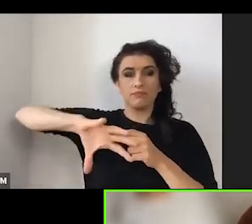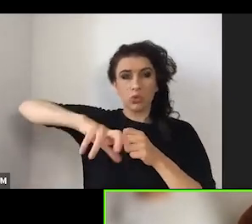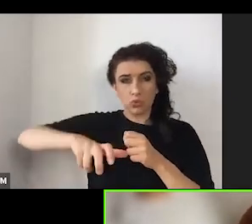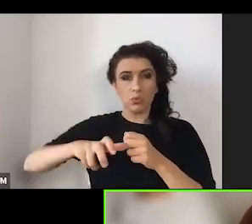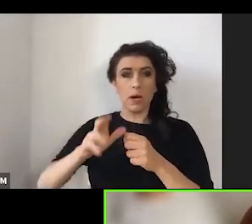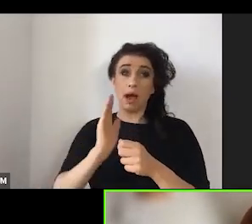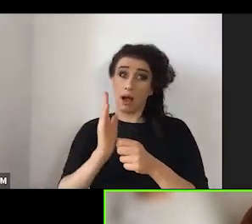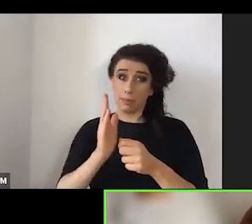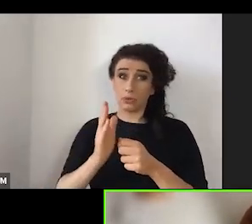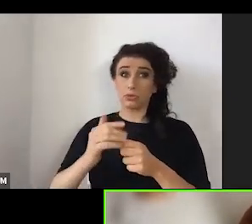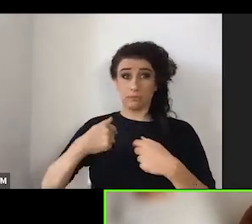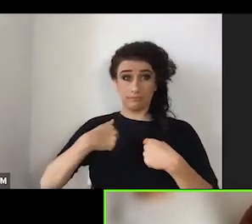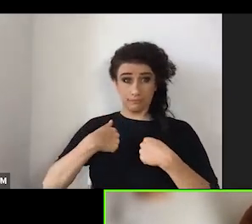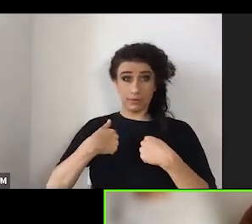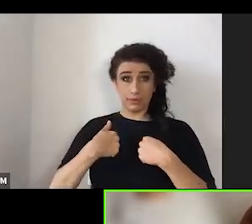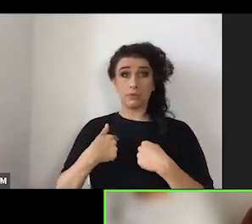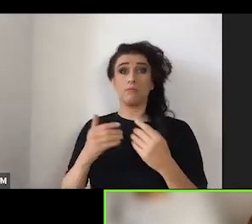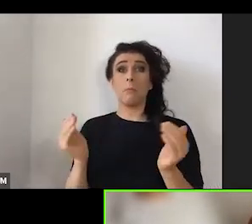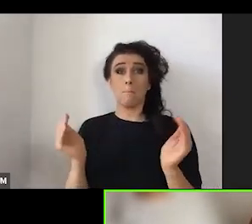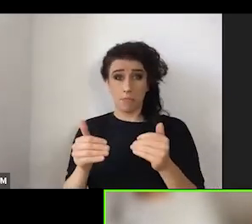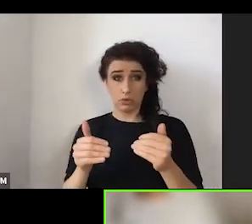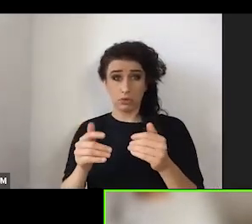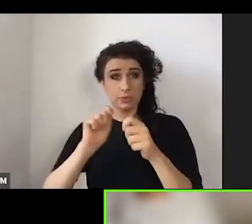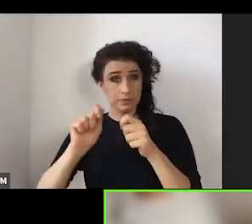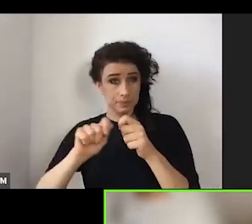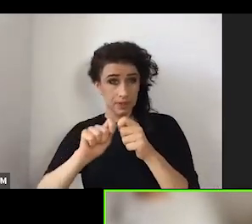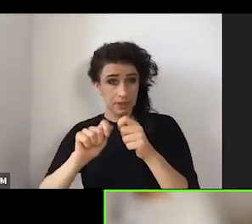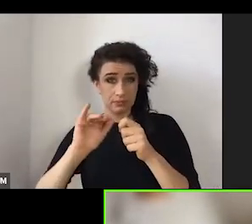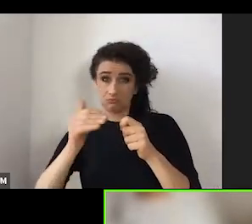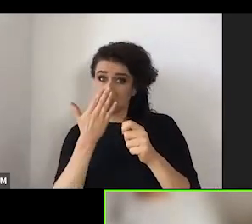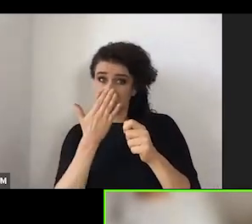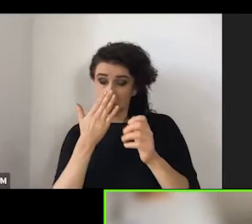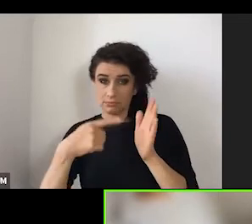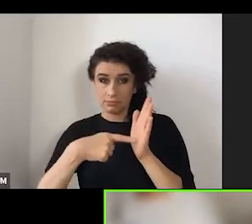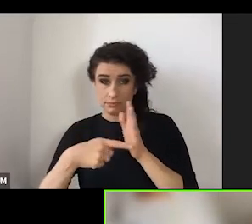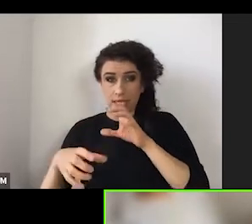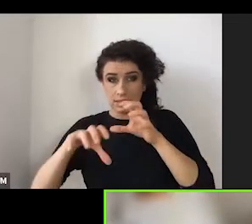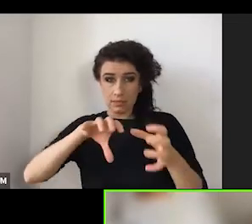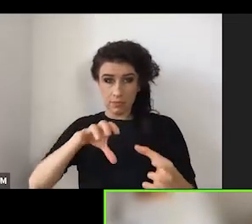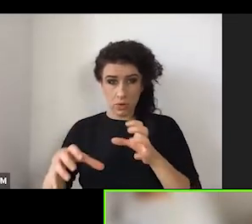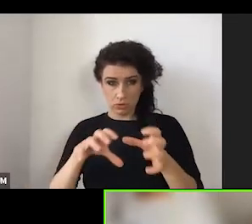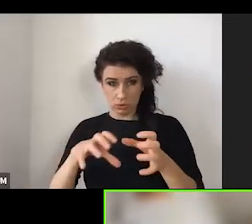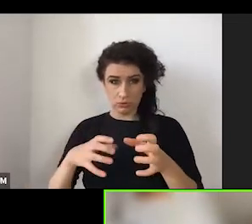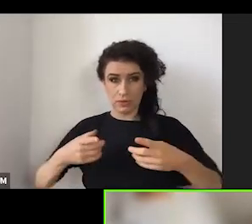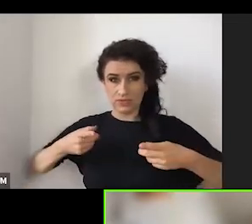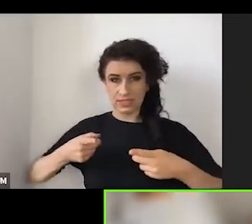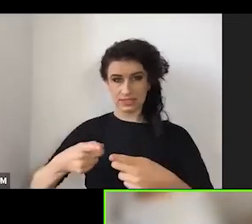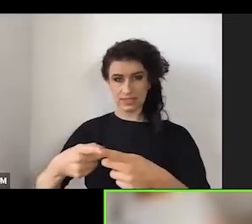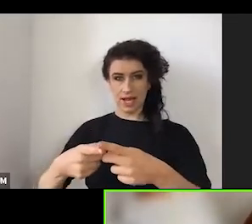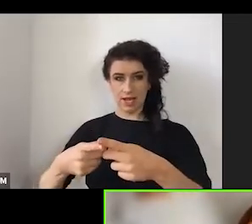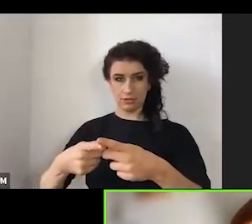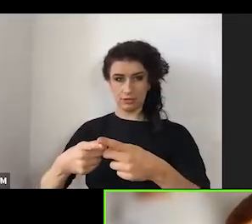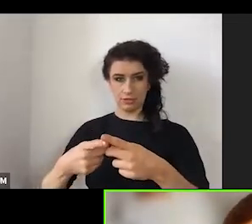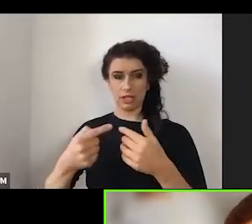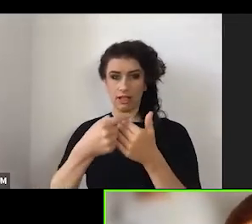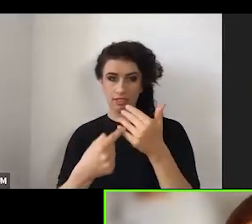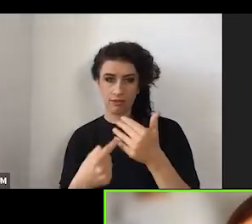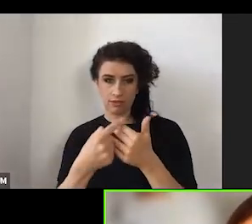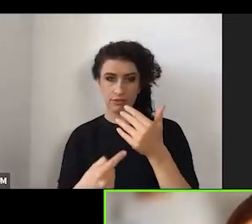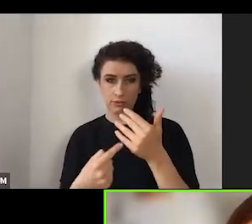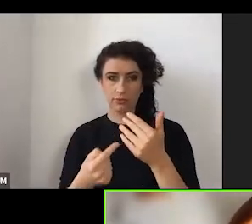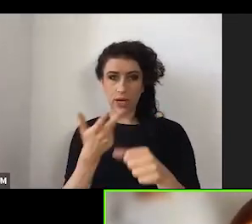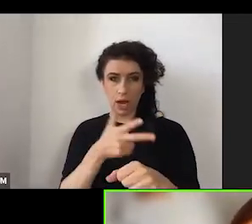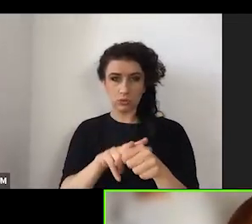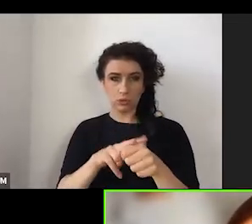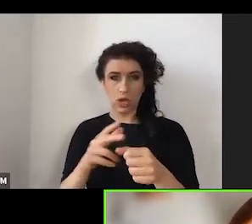those indicators. They were one way before you started your intervention, and they must be different